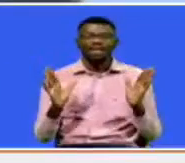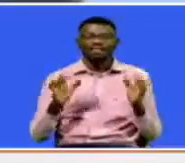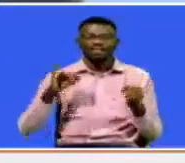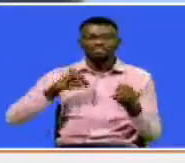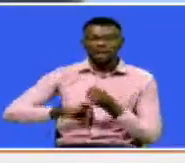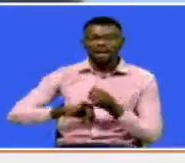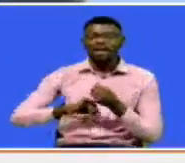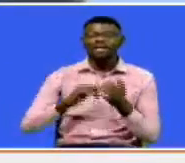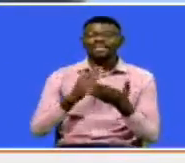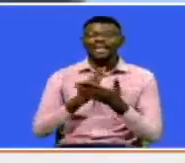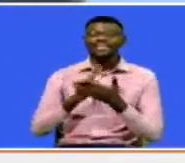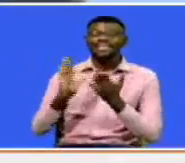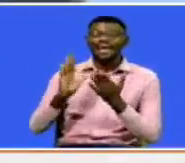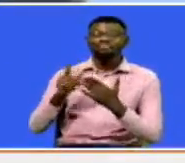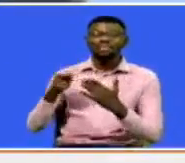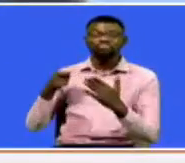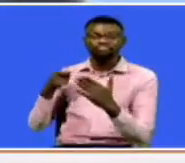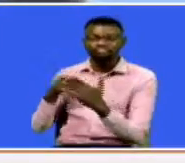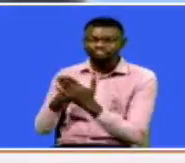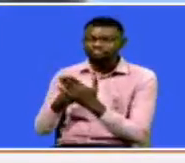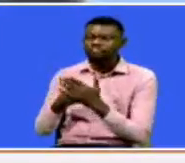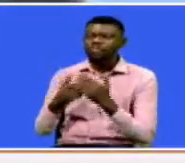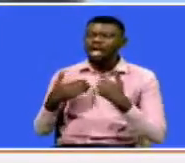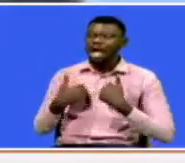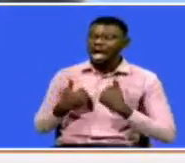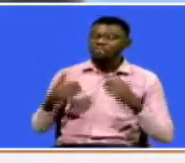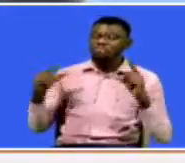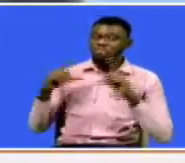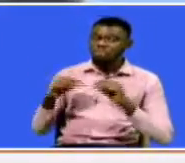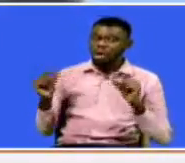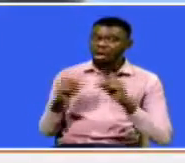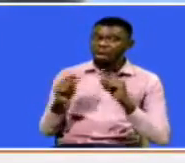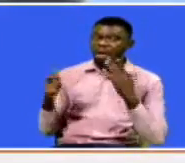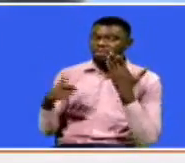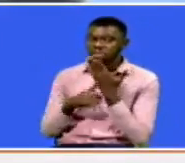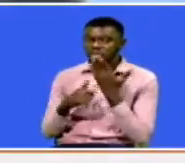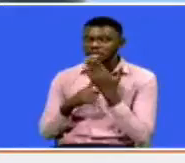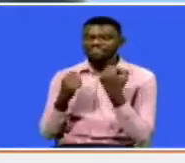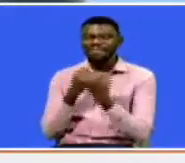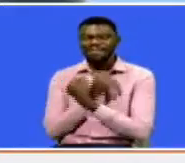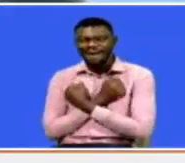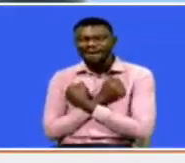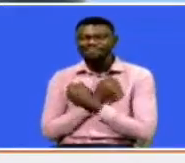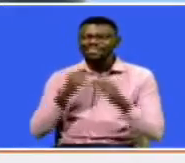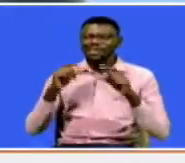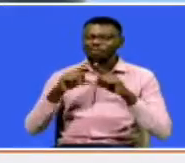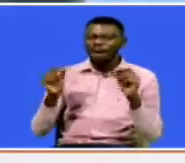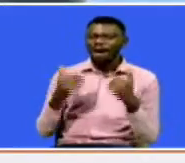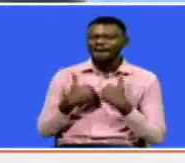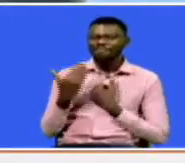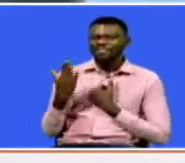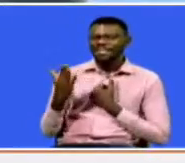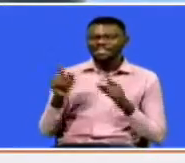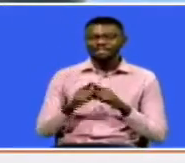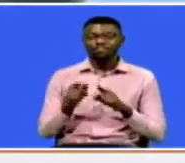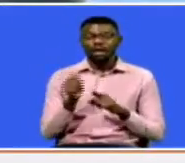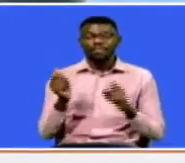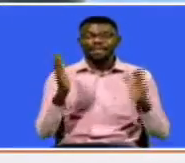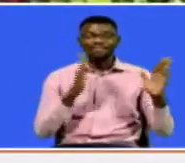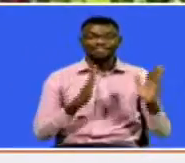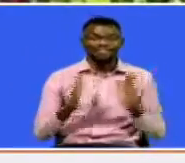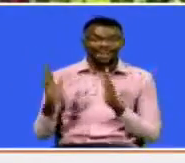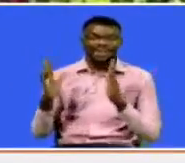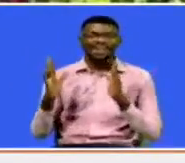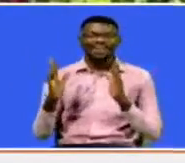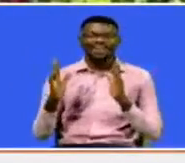wameenda. Some padlocks have been engraved with abbreviations of names and love phrases. There are those who are planning to follow